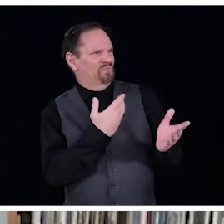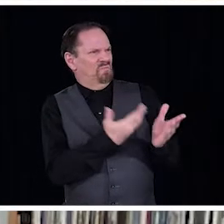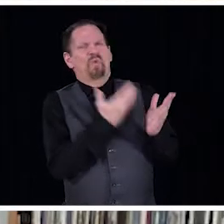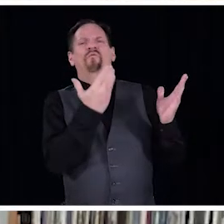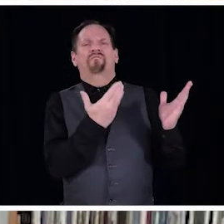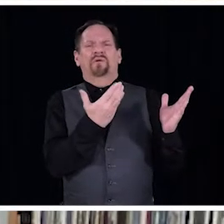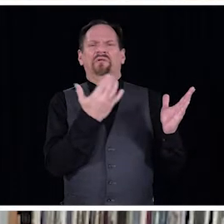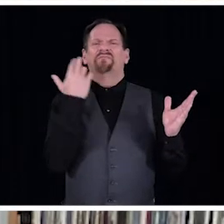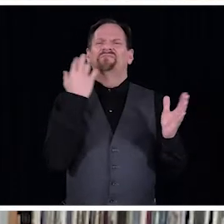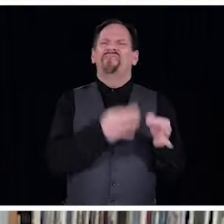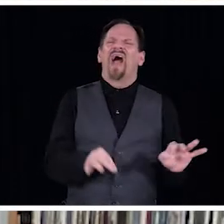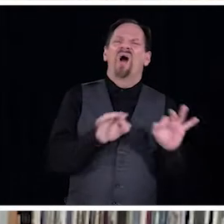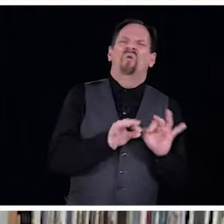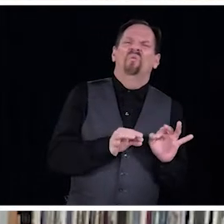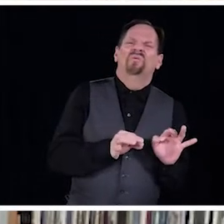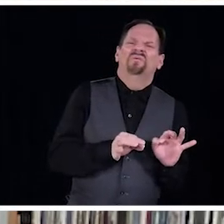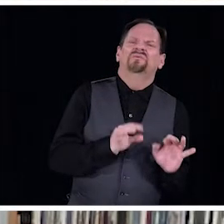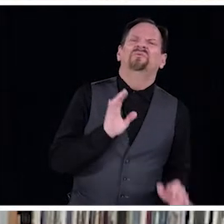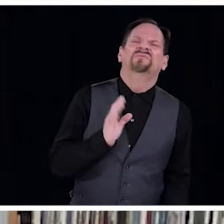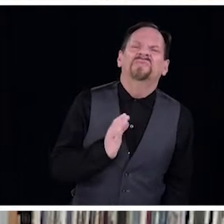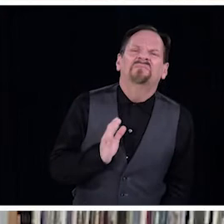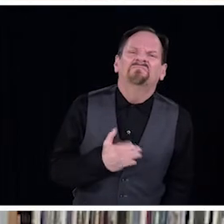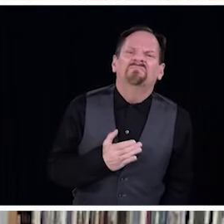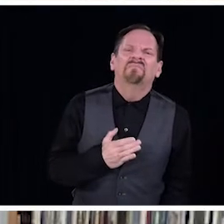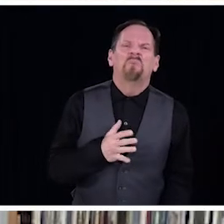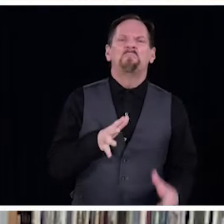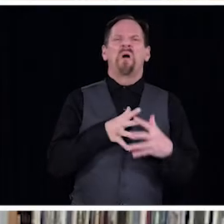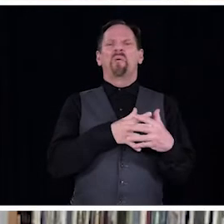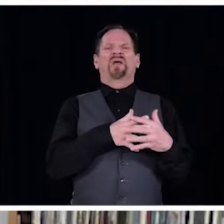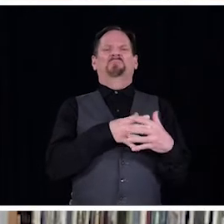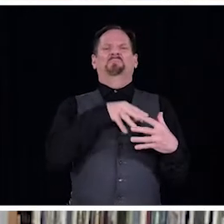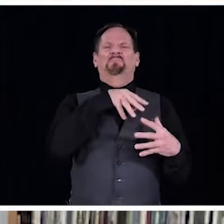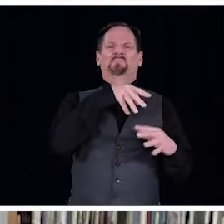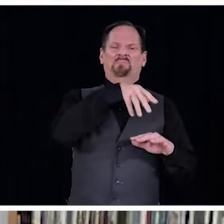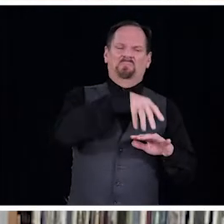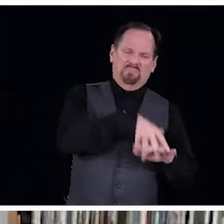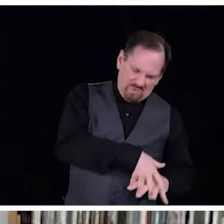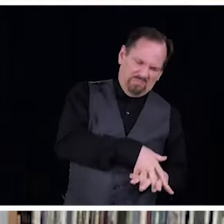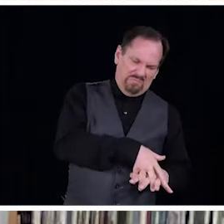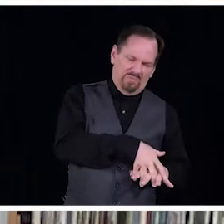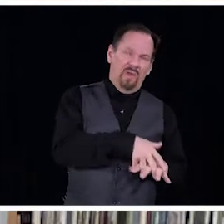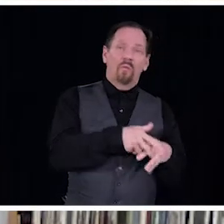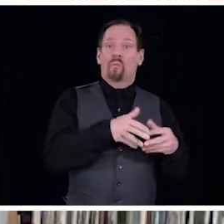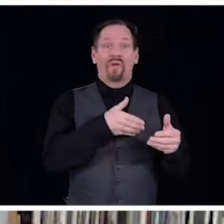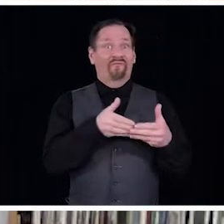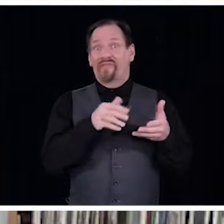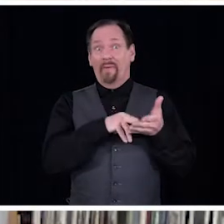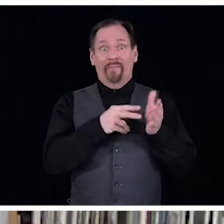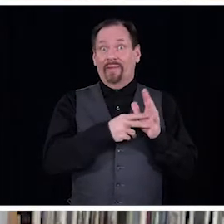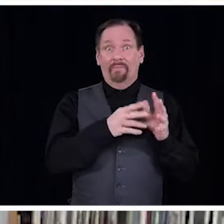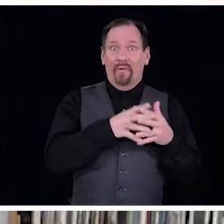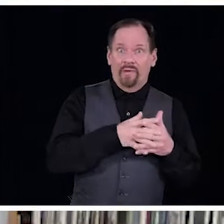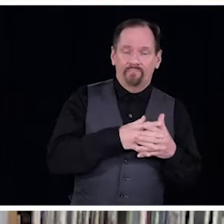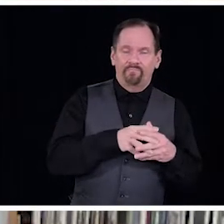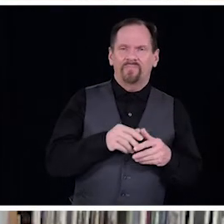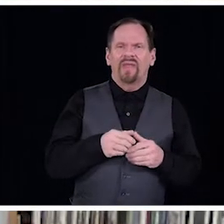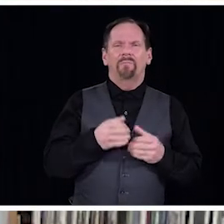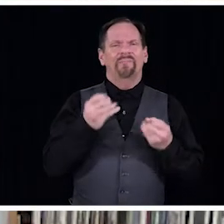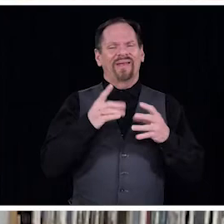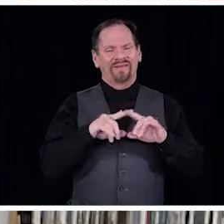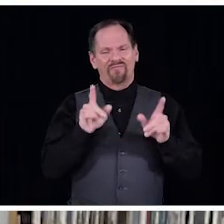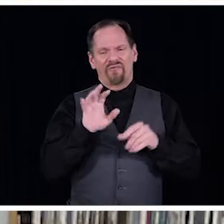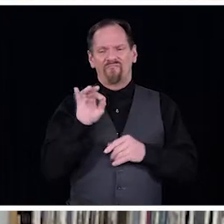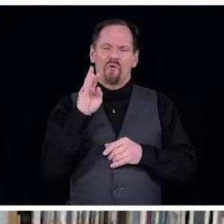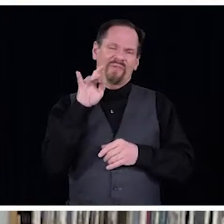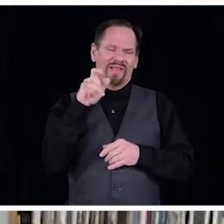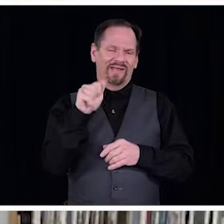place, to seem American, whatever that might be. There are many different formulas ready to be used. We often say